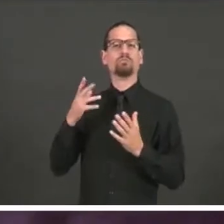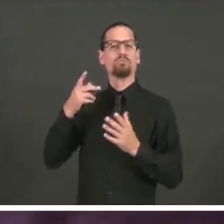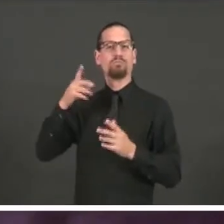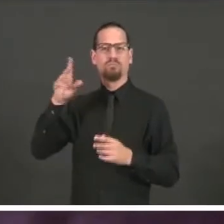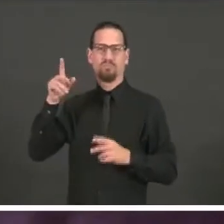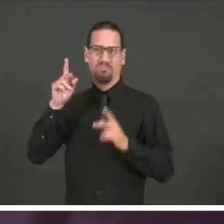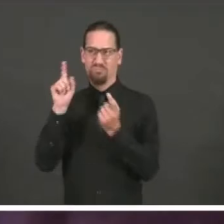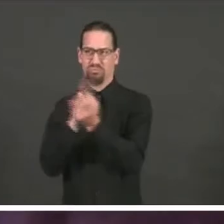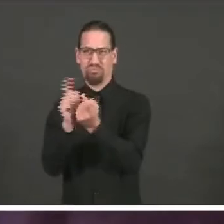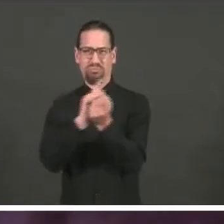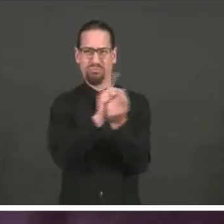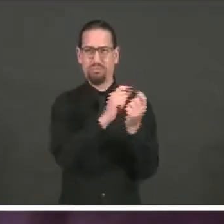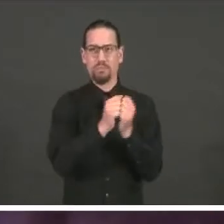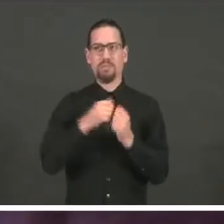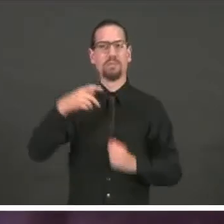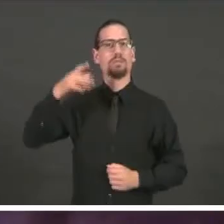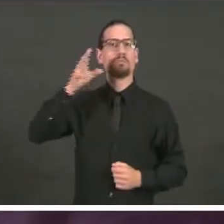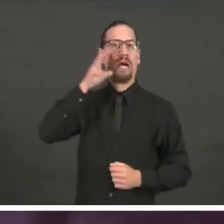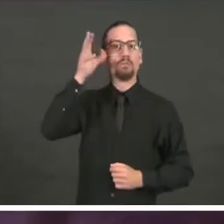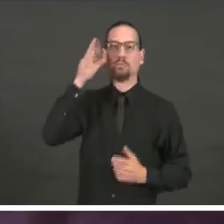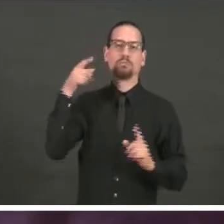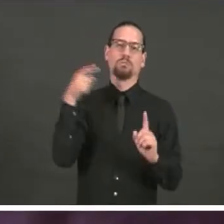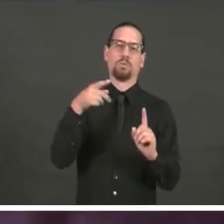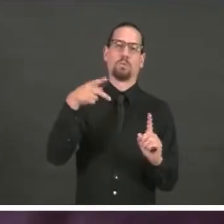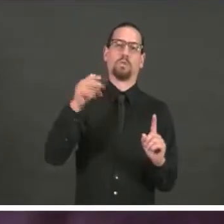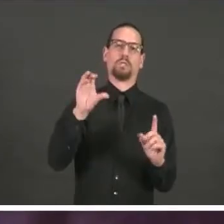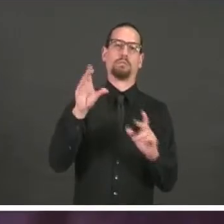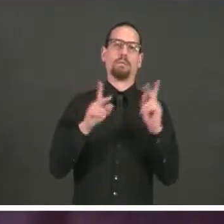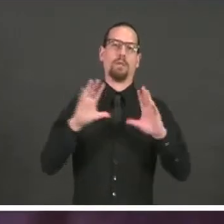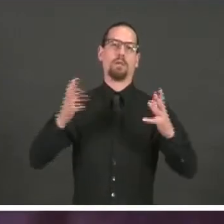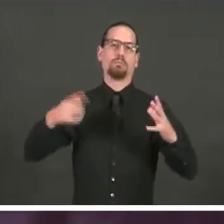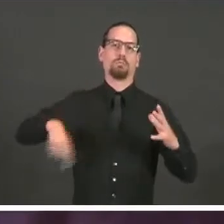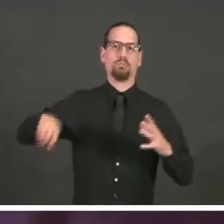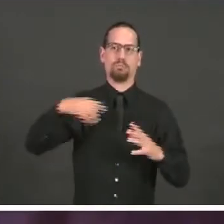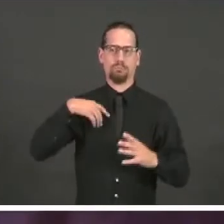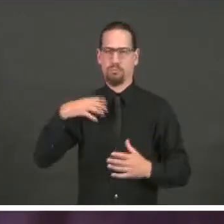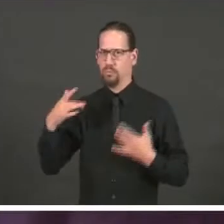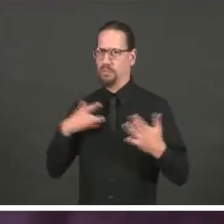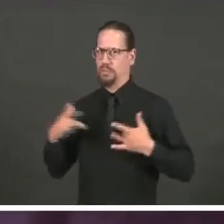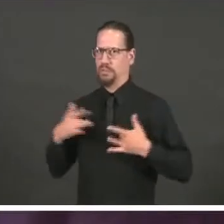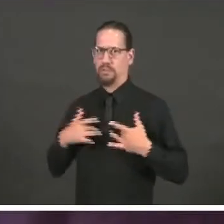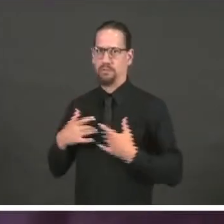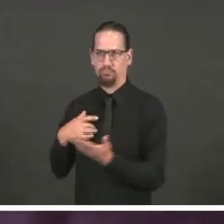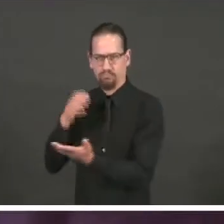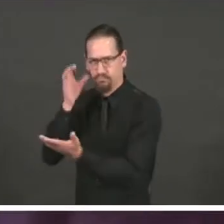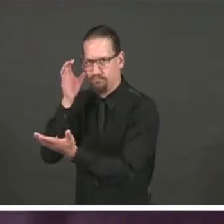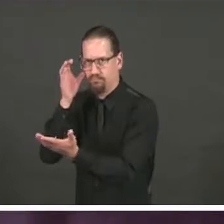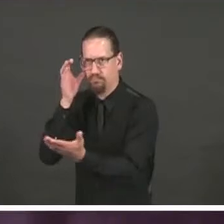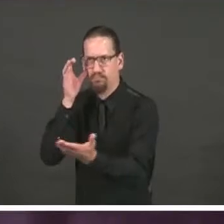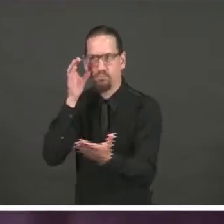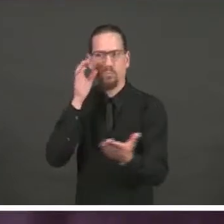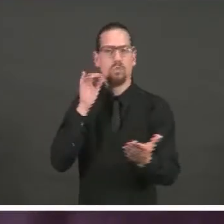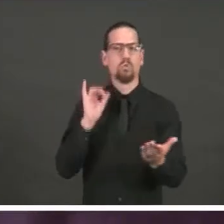agenda front and center. What does that look like when you're the only teacher of color in Newport?